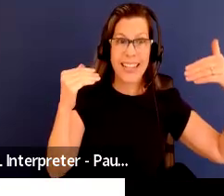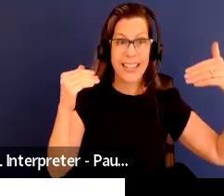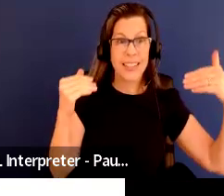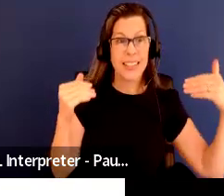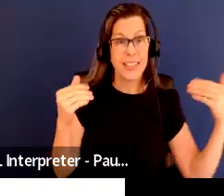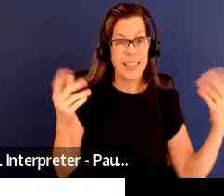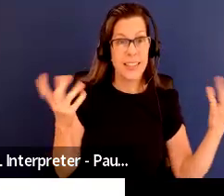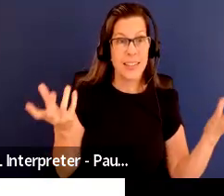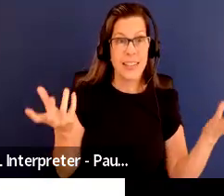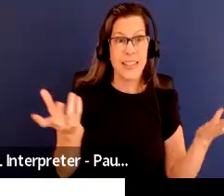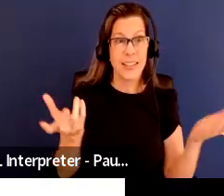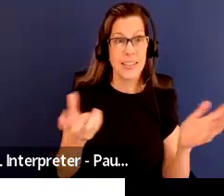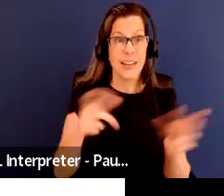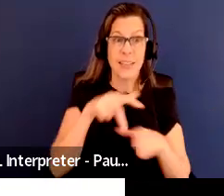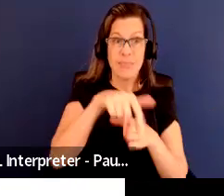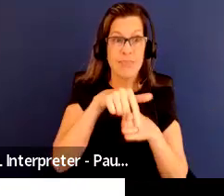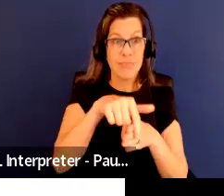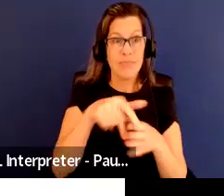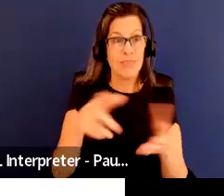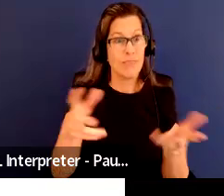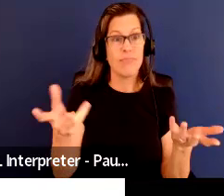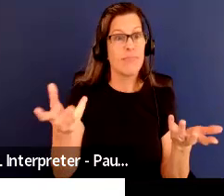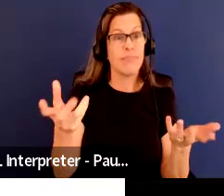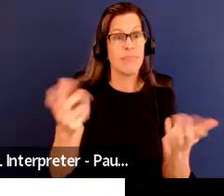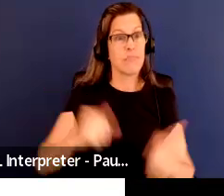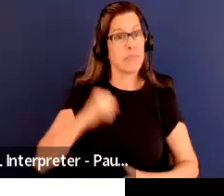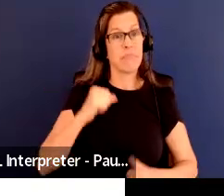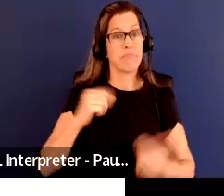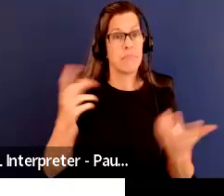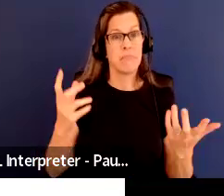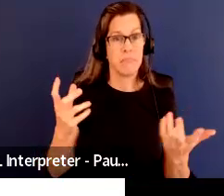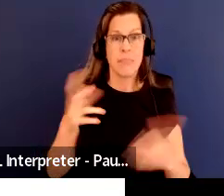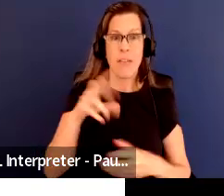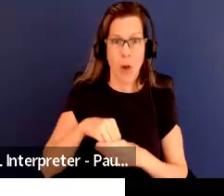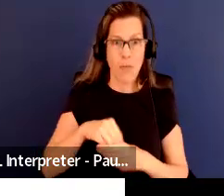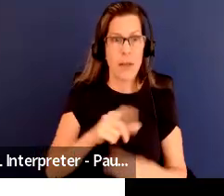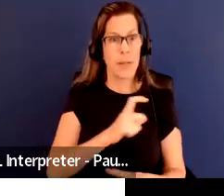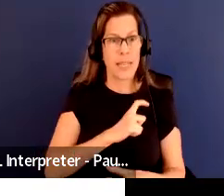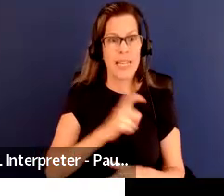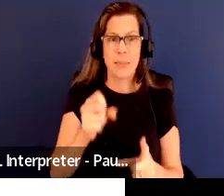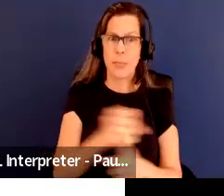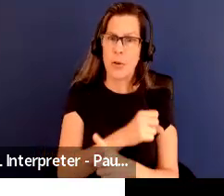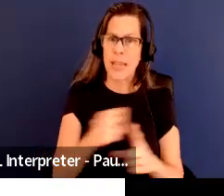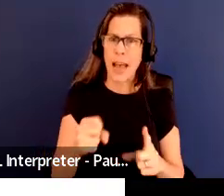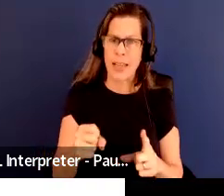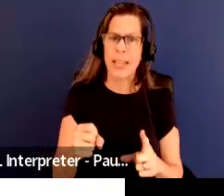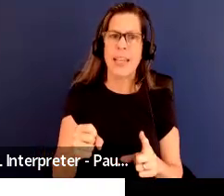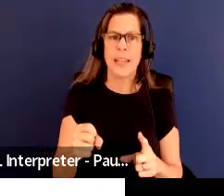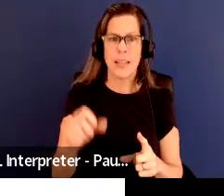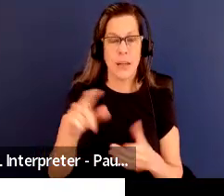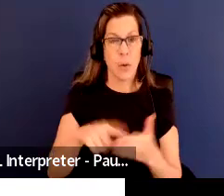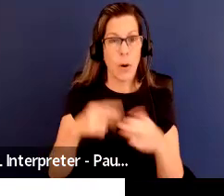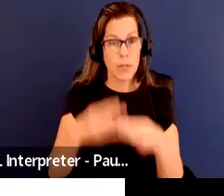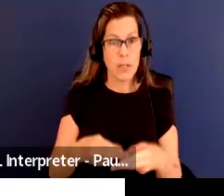men, implicated in police brutality, and what was known